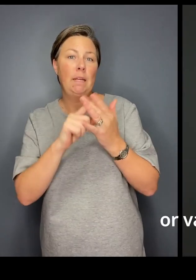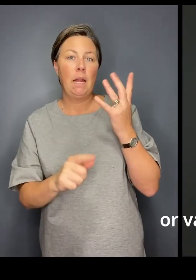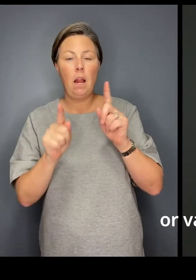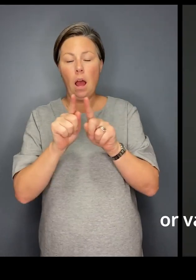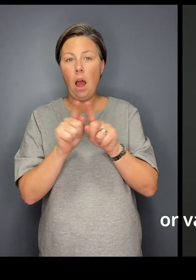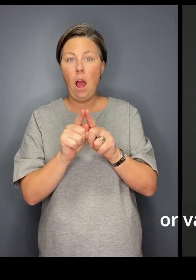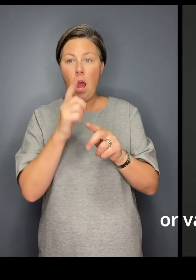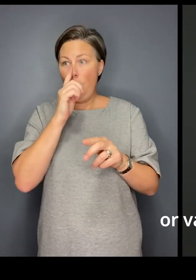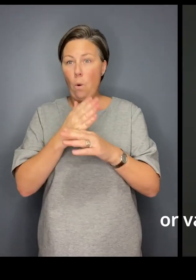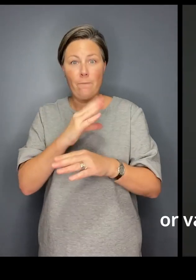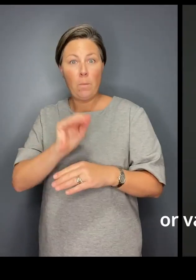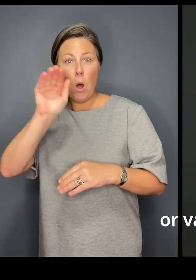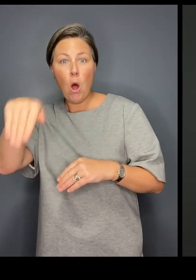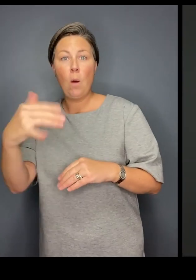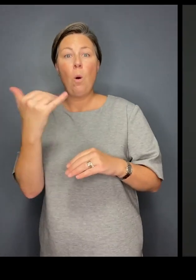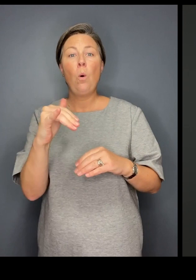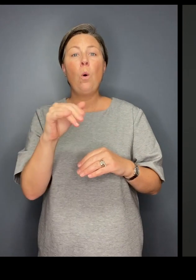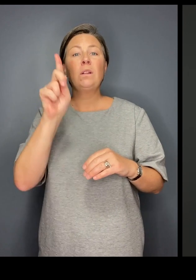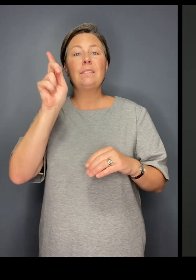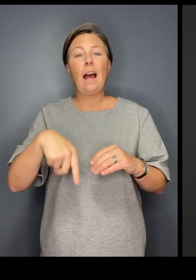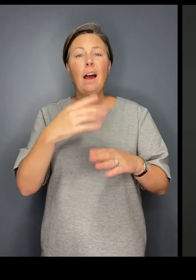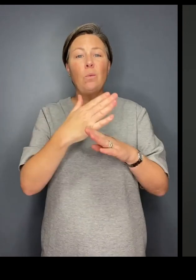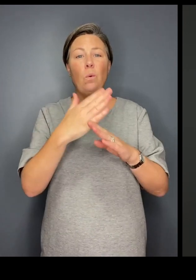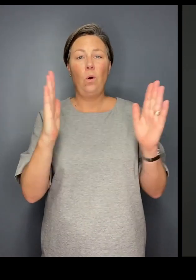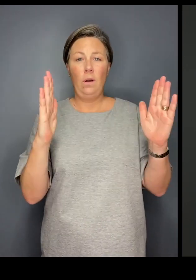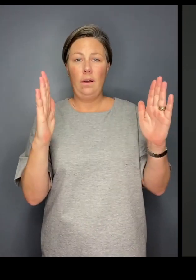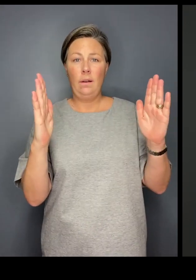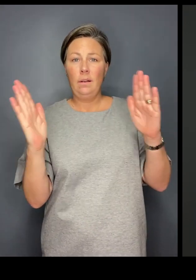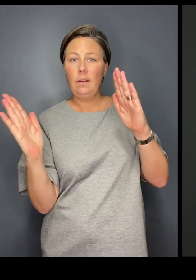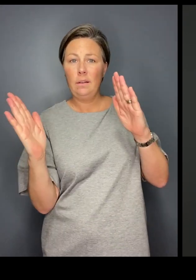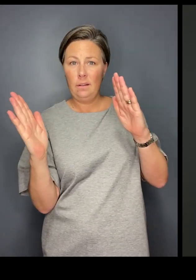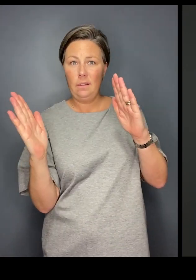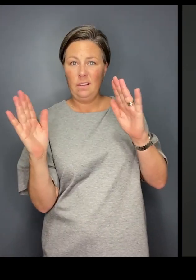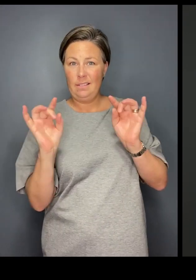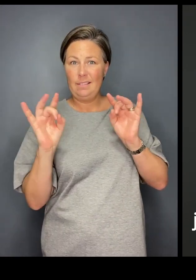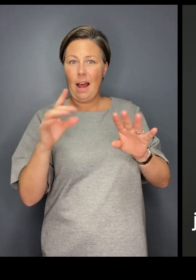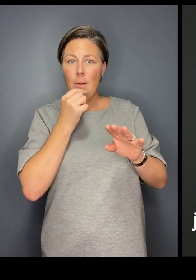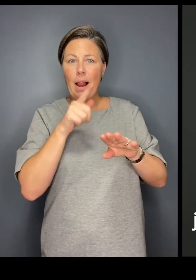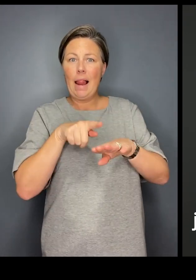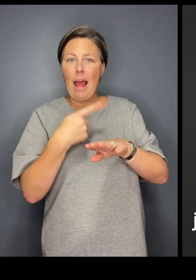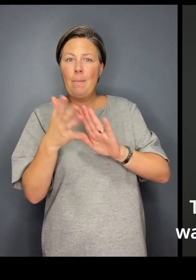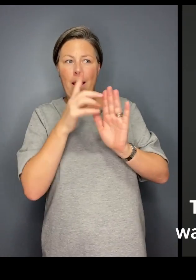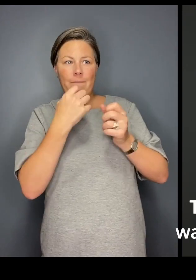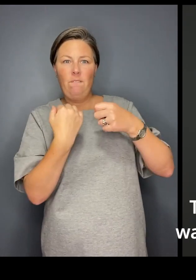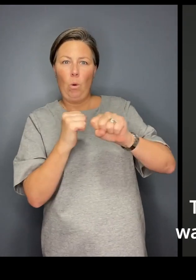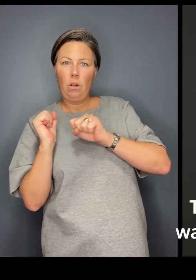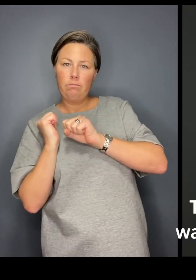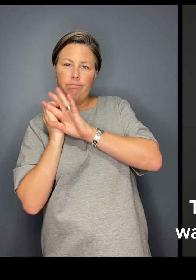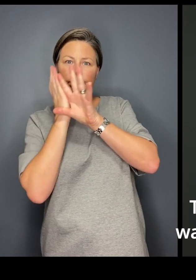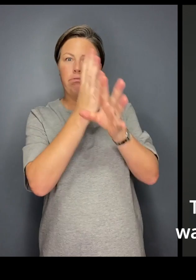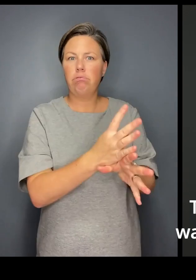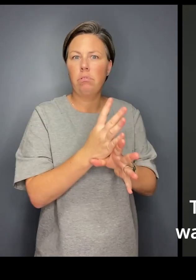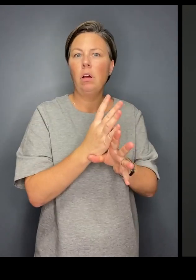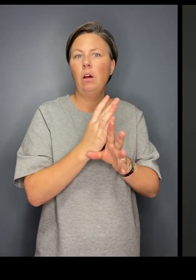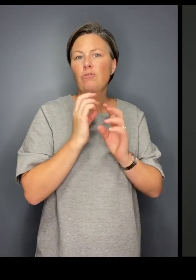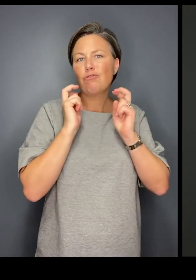or varying start and finish times to avoid peak hour travel, part-time hours, job share arrangements. There are many different ways that we